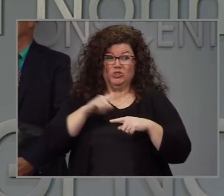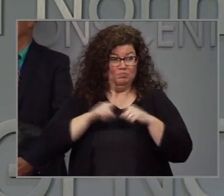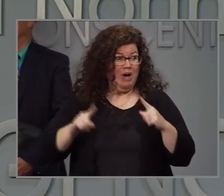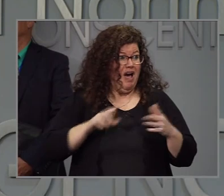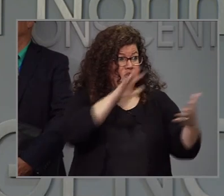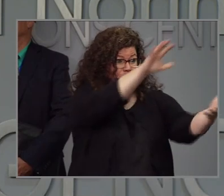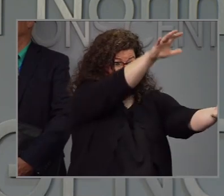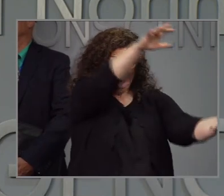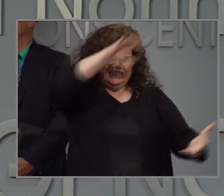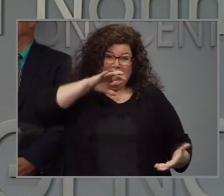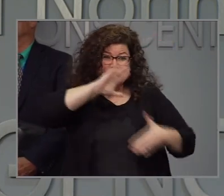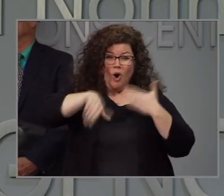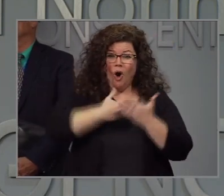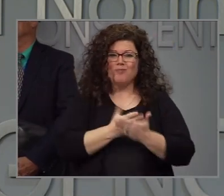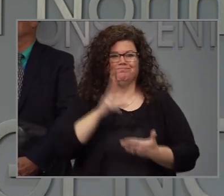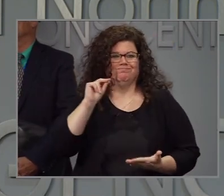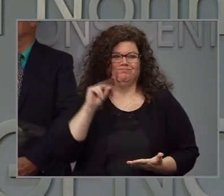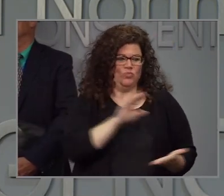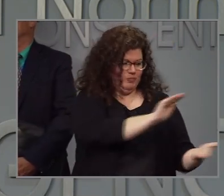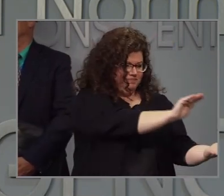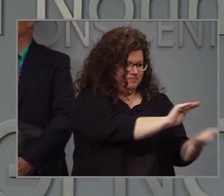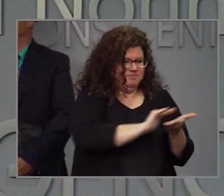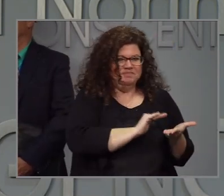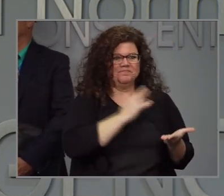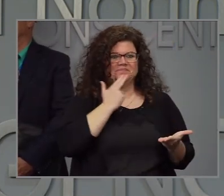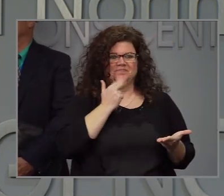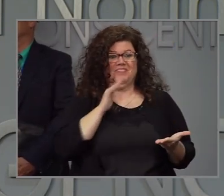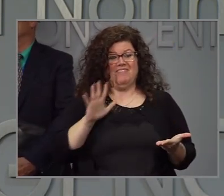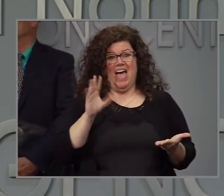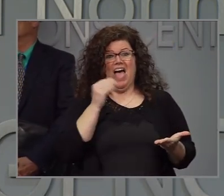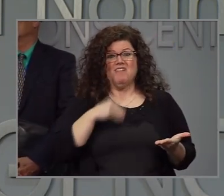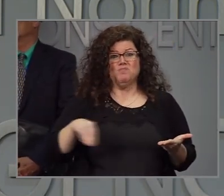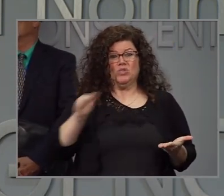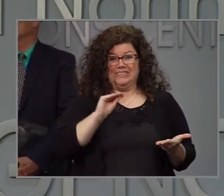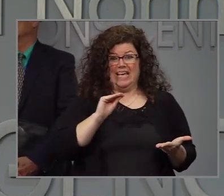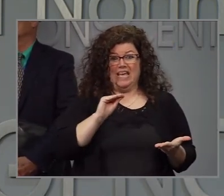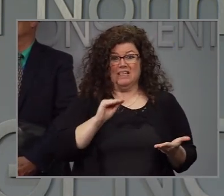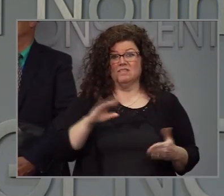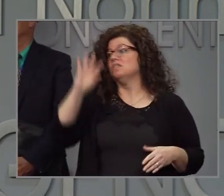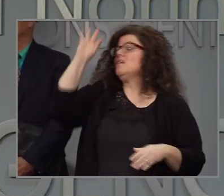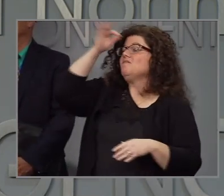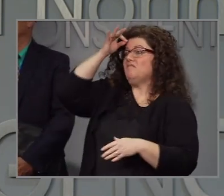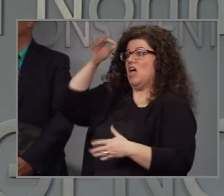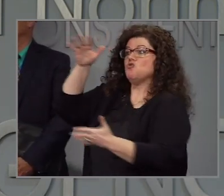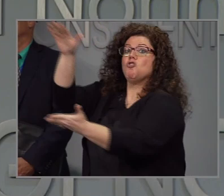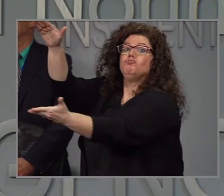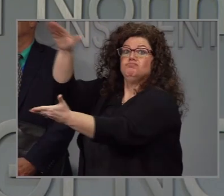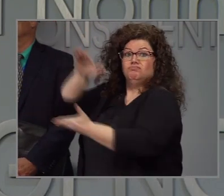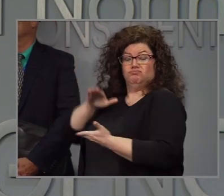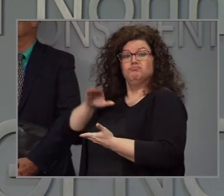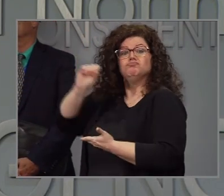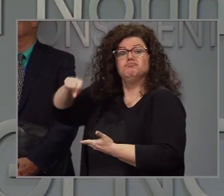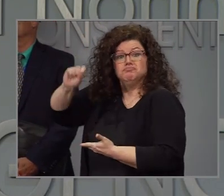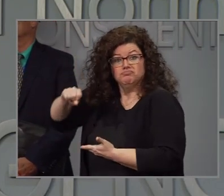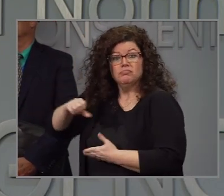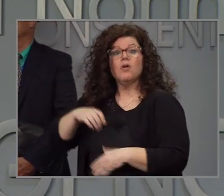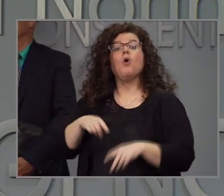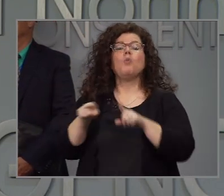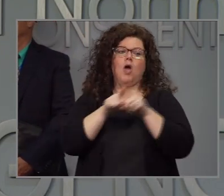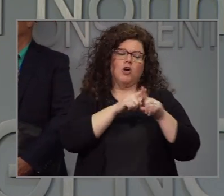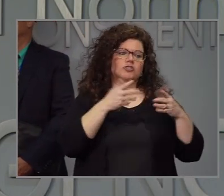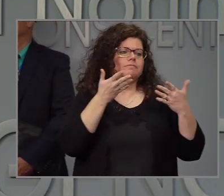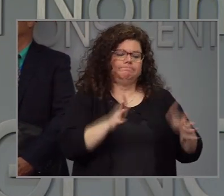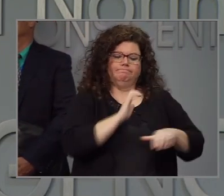also received items of PPE from the Strategic National Stockpile, as well as from strong private sector partners